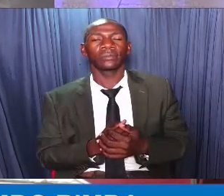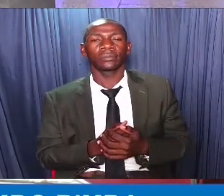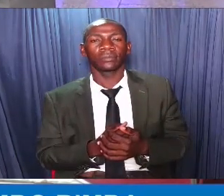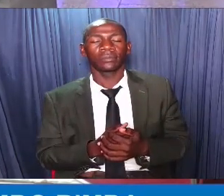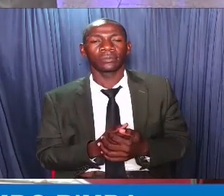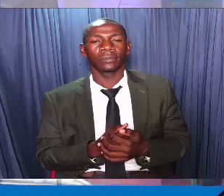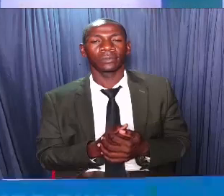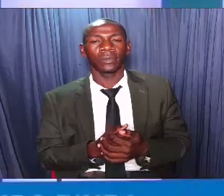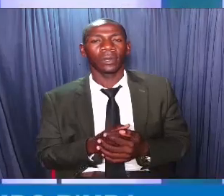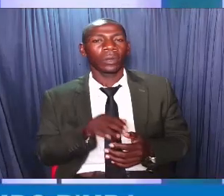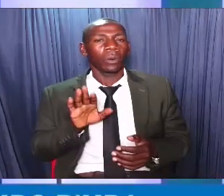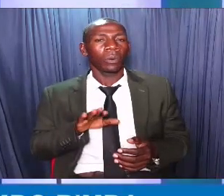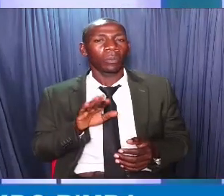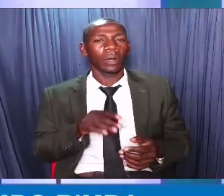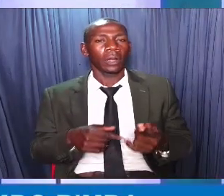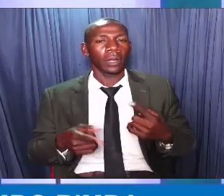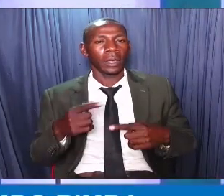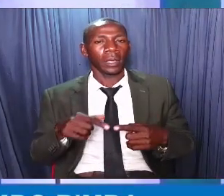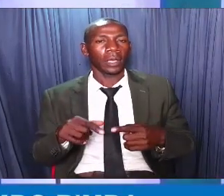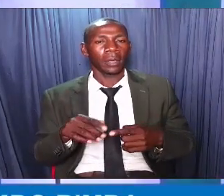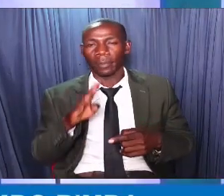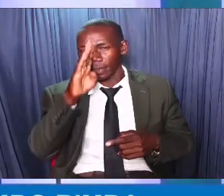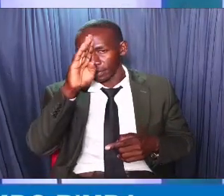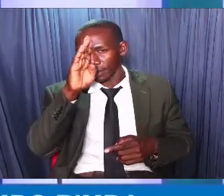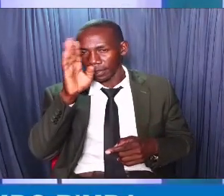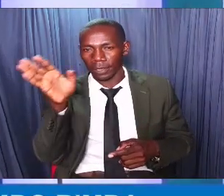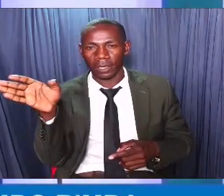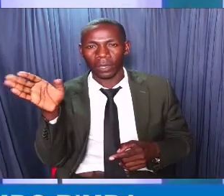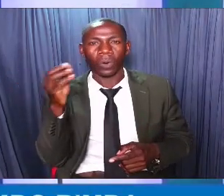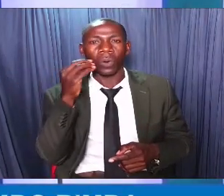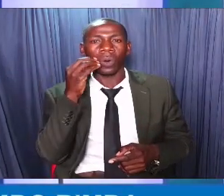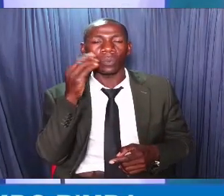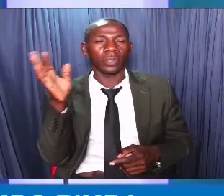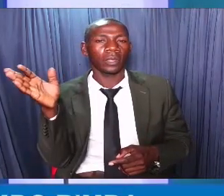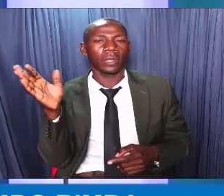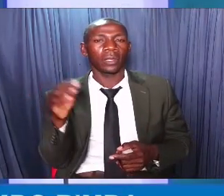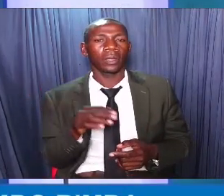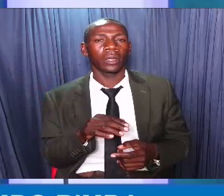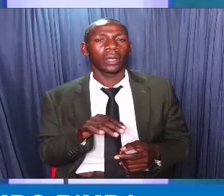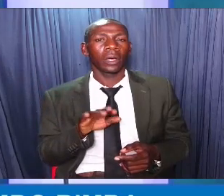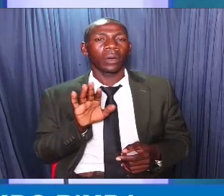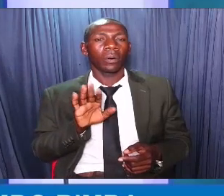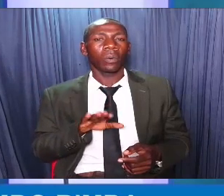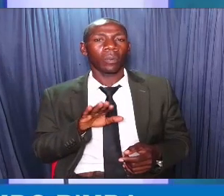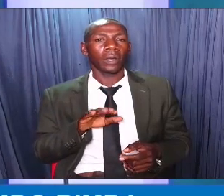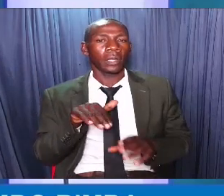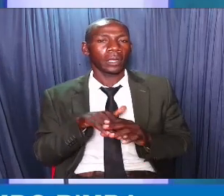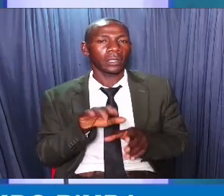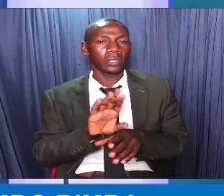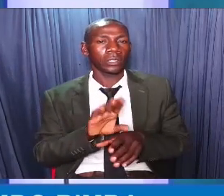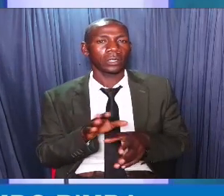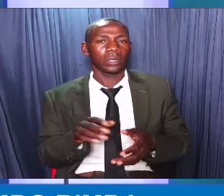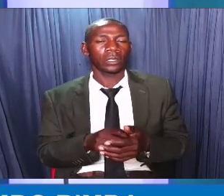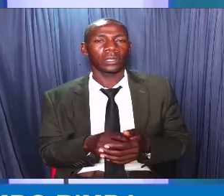every day. Ni mama alikuja pale Jumapili juzi pale. It's a mother who came to my office the other Sunday. Mama wetu hapa kanisani. Our own mother right here in